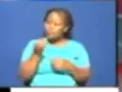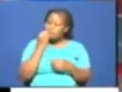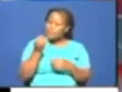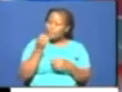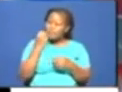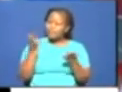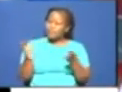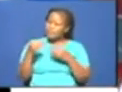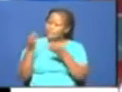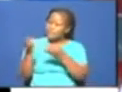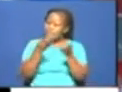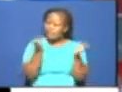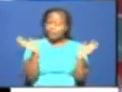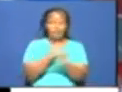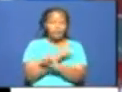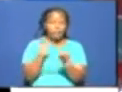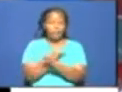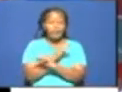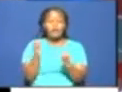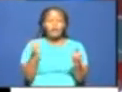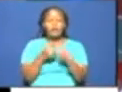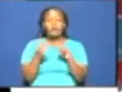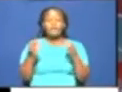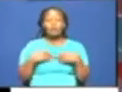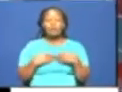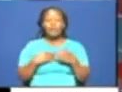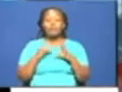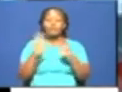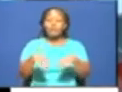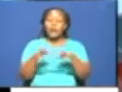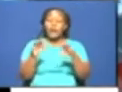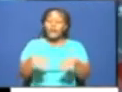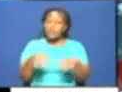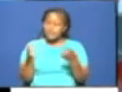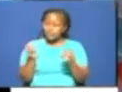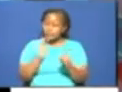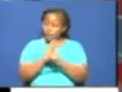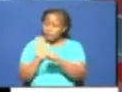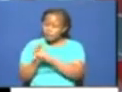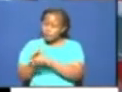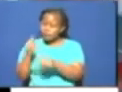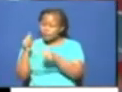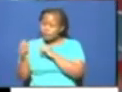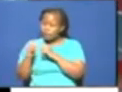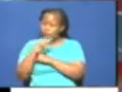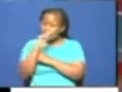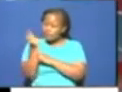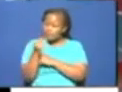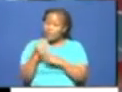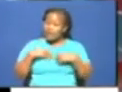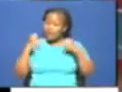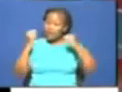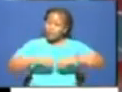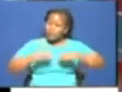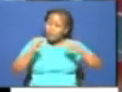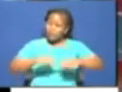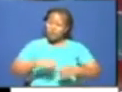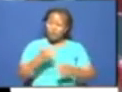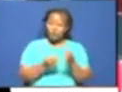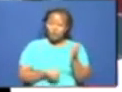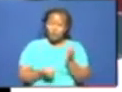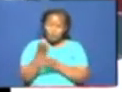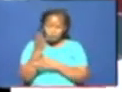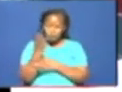to generate agricultural bounty that Kenya has the potential to produce. We